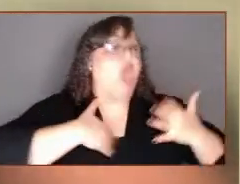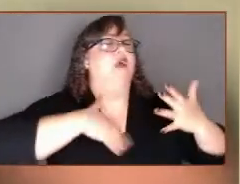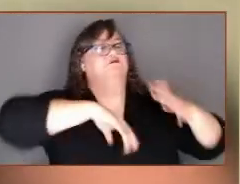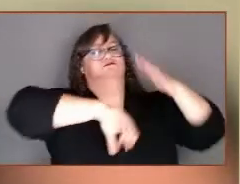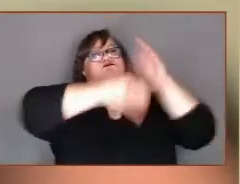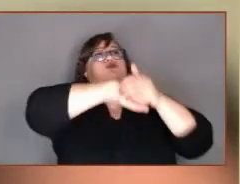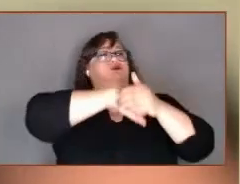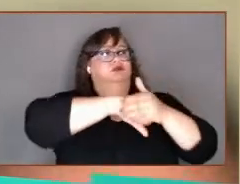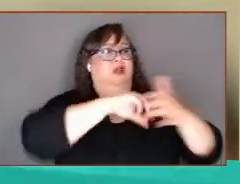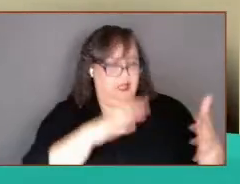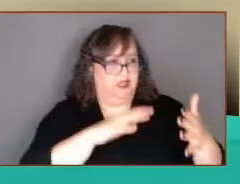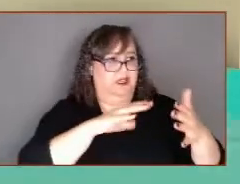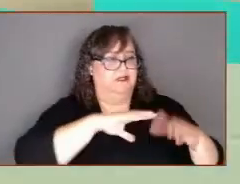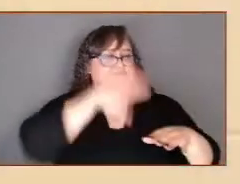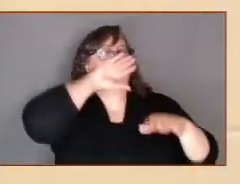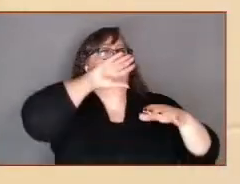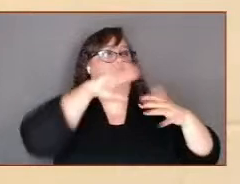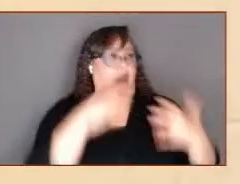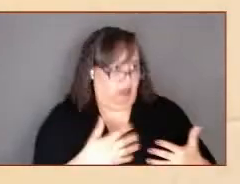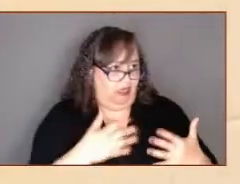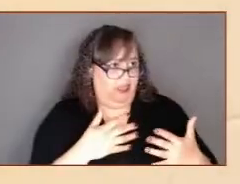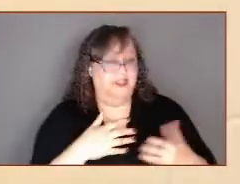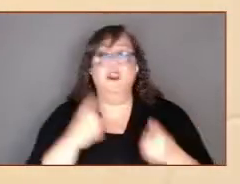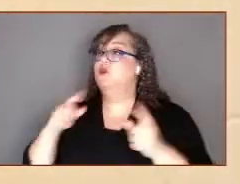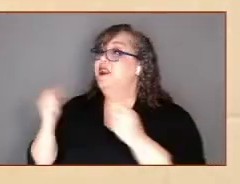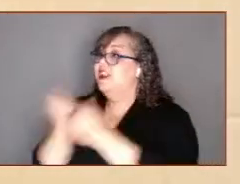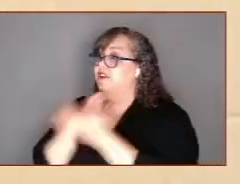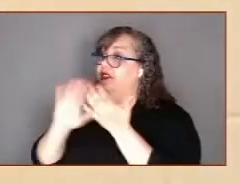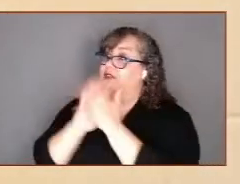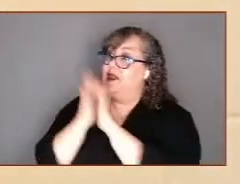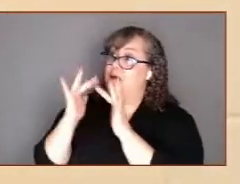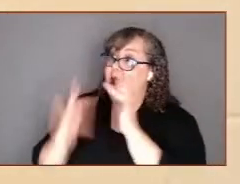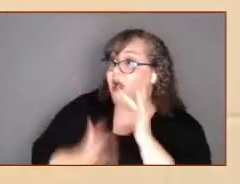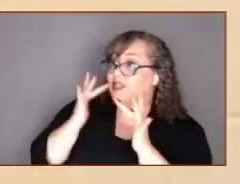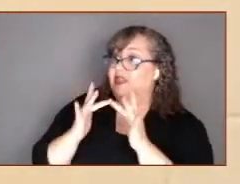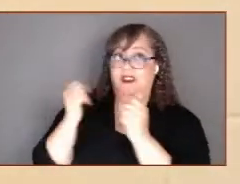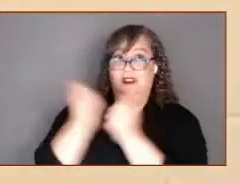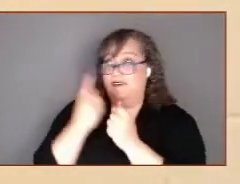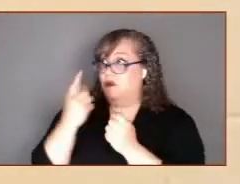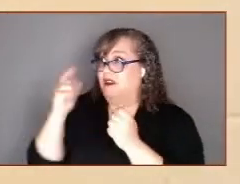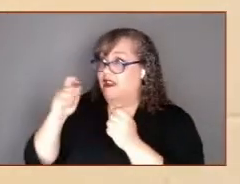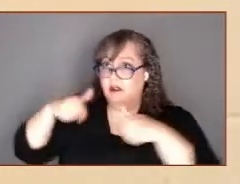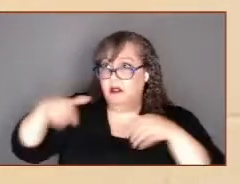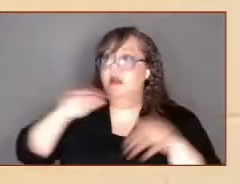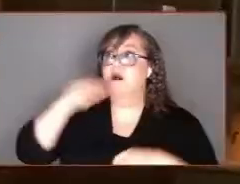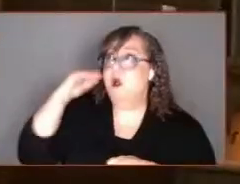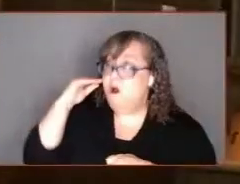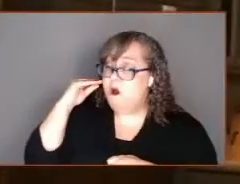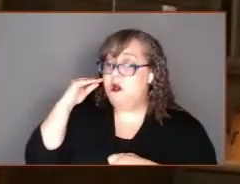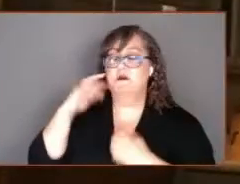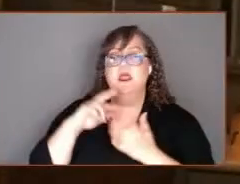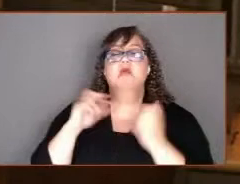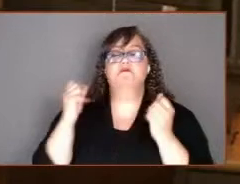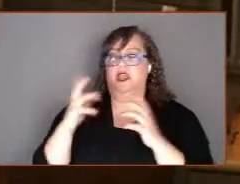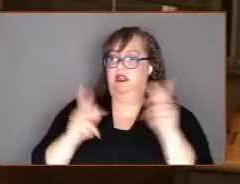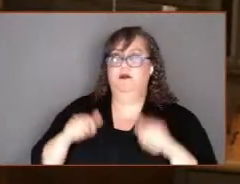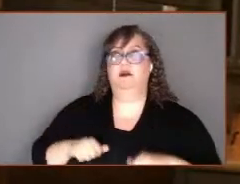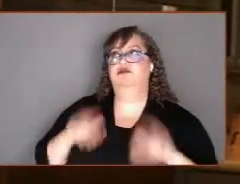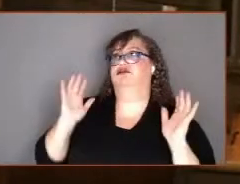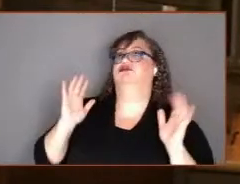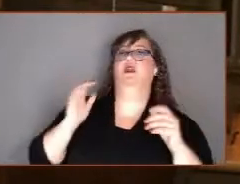COVID-19. When things moved online and everyone had to go home, a lot of people kind of gave up. A lot of the team members did